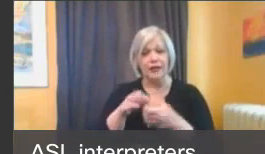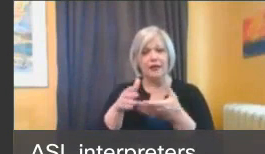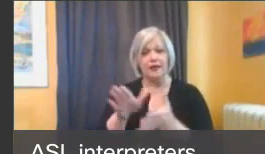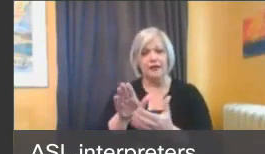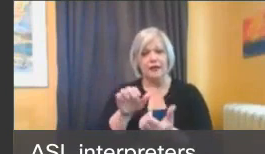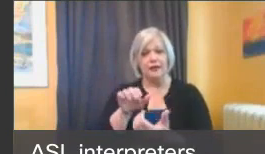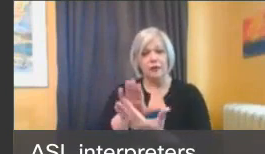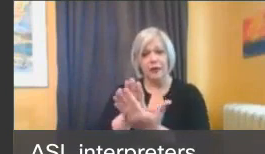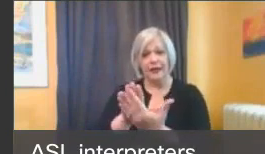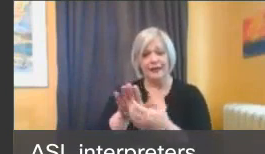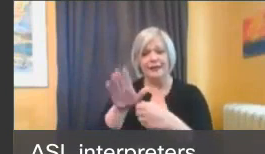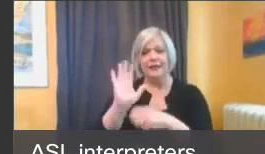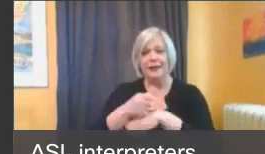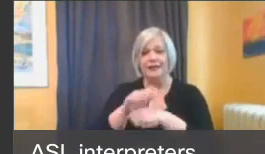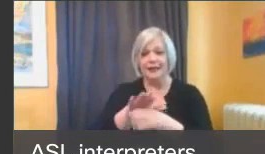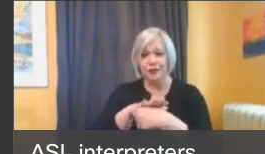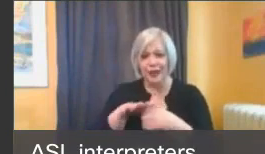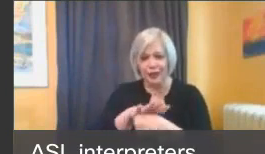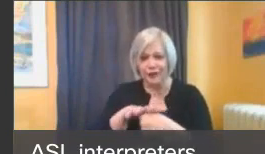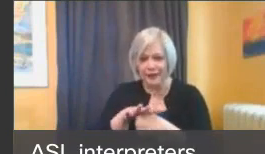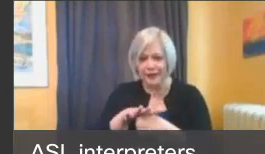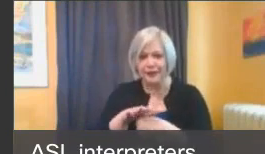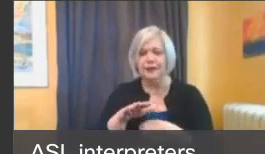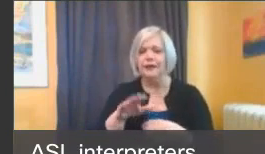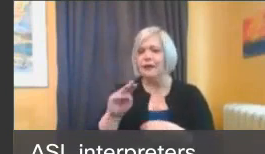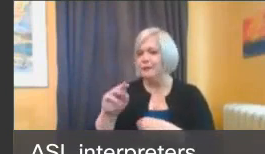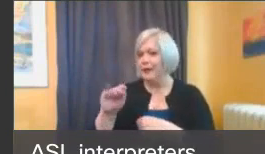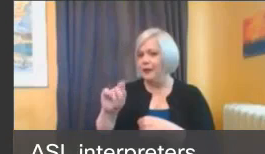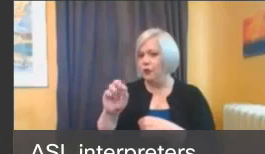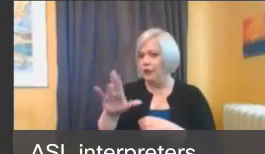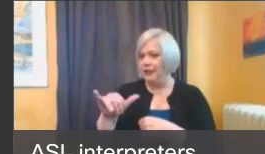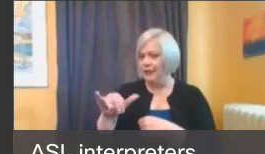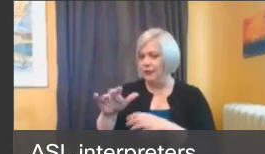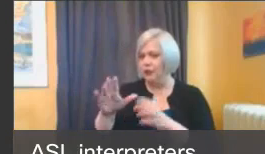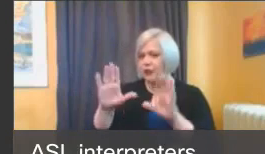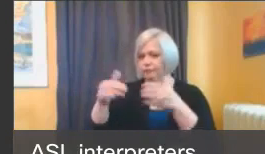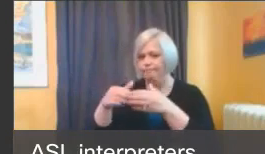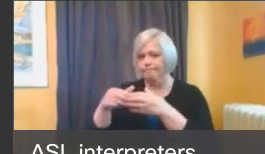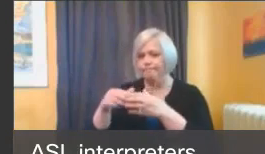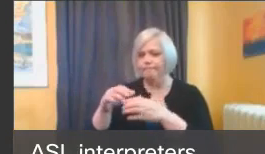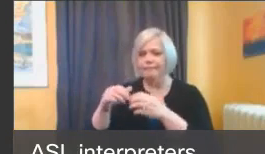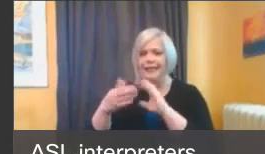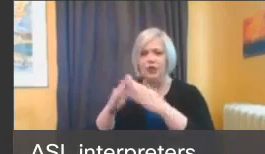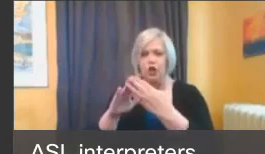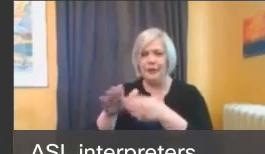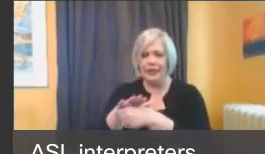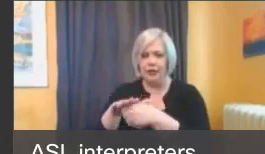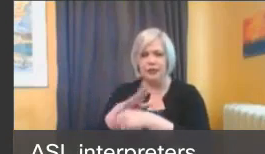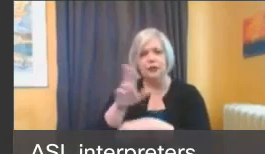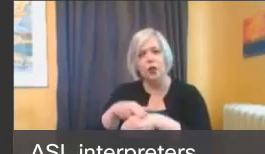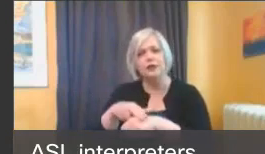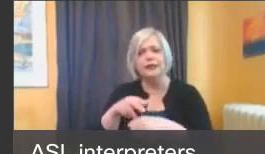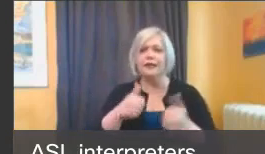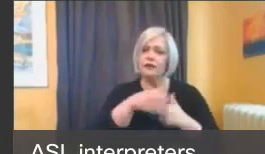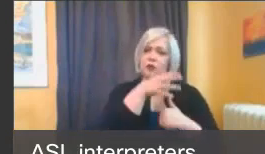on geography, right? So minorities were concentrated in a lot of urban areas. Now, of course, they lived in rural areas